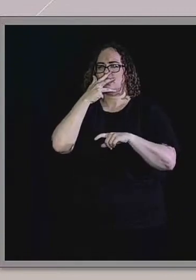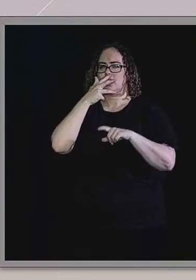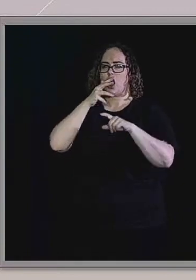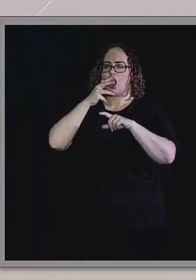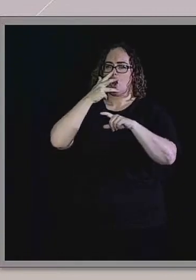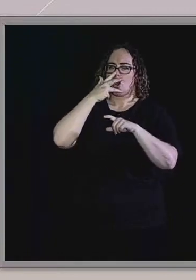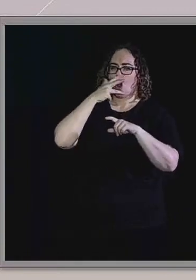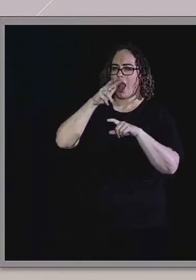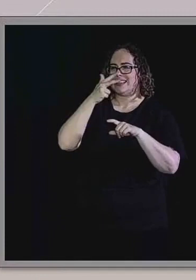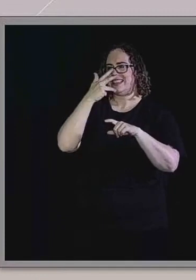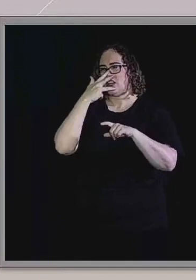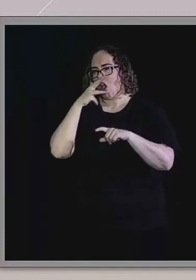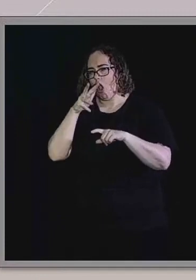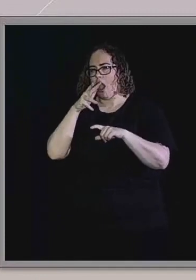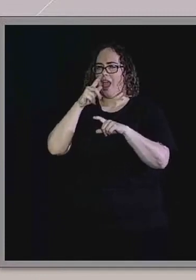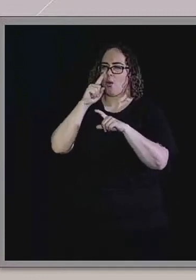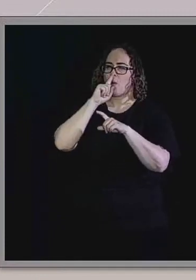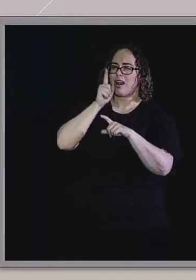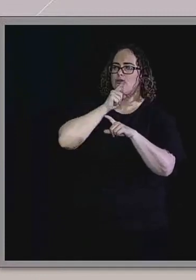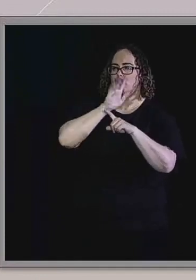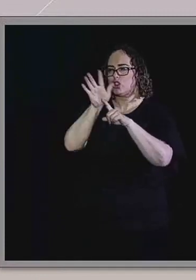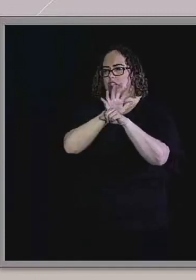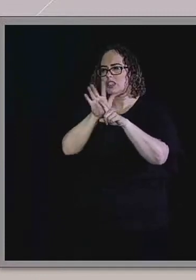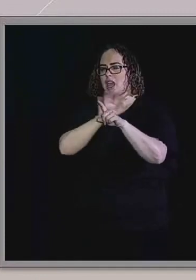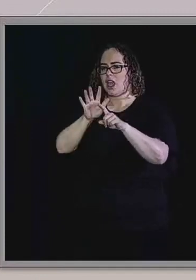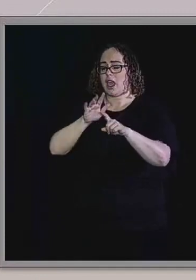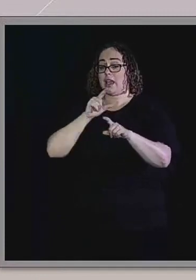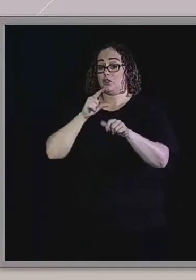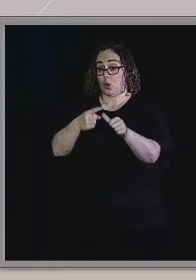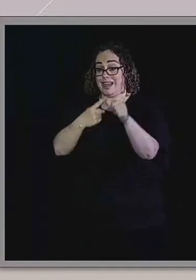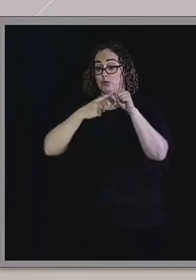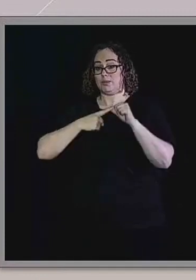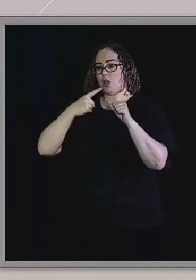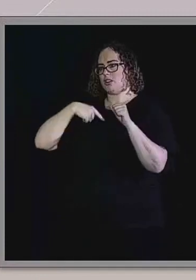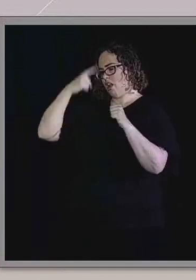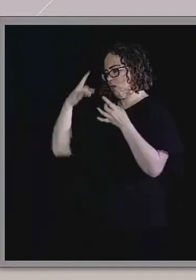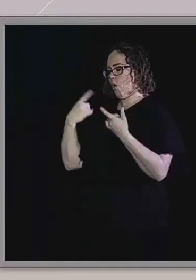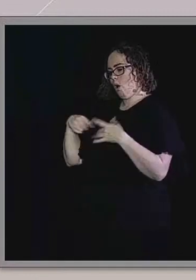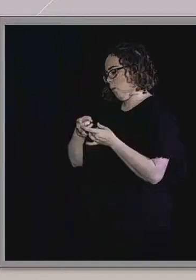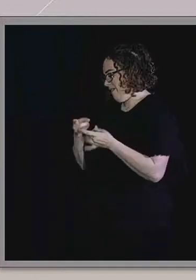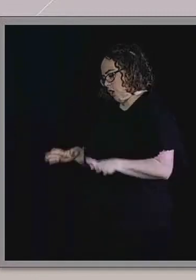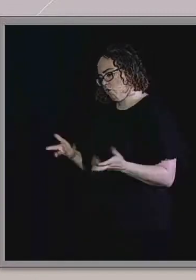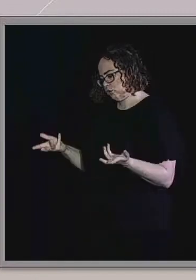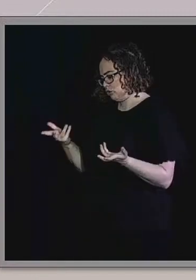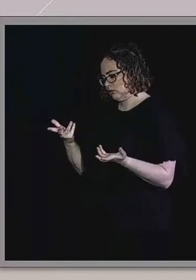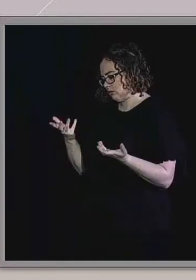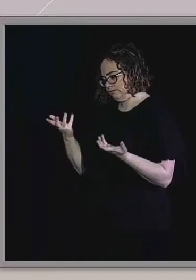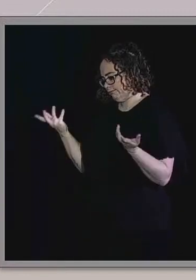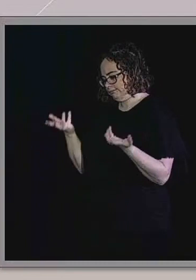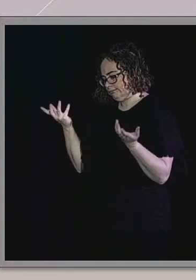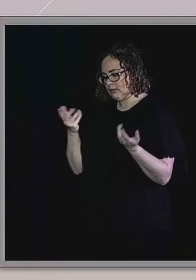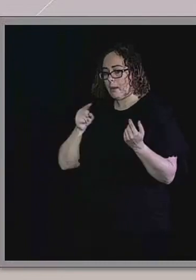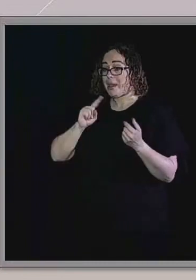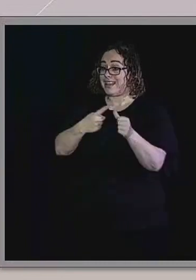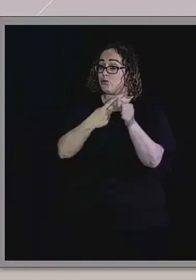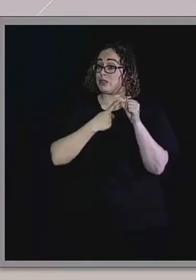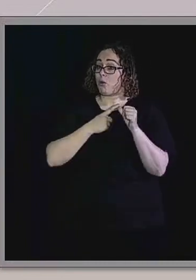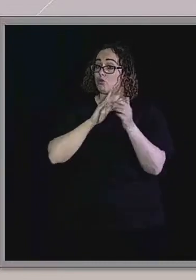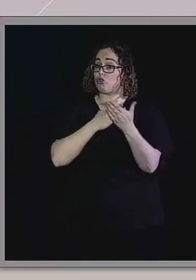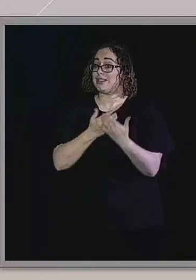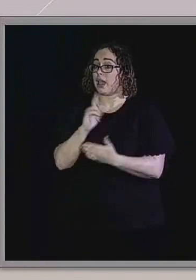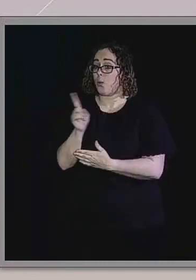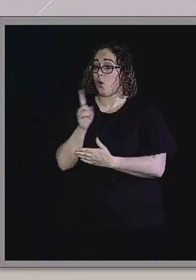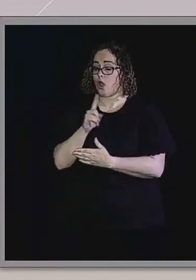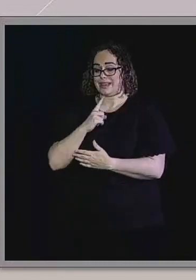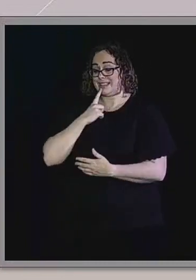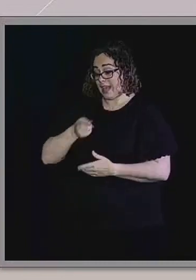so I thought then, well, the old man has lost it now, But just with that response, I'll tell you what it is as well, right? And his response was, go and ask the kids, go and